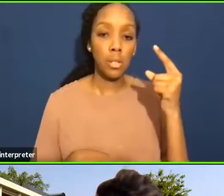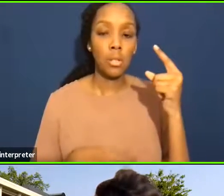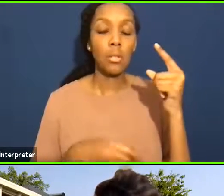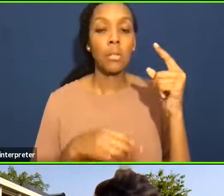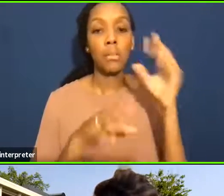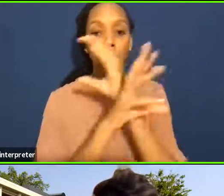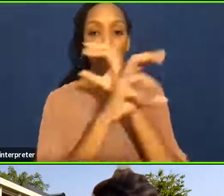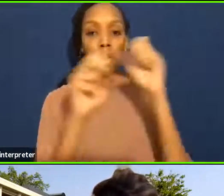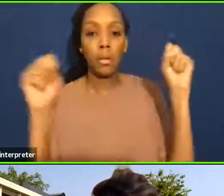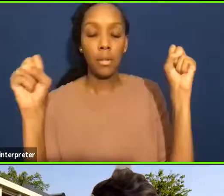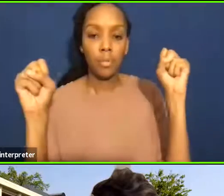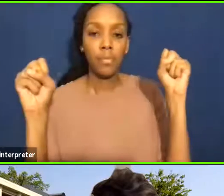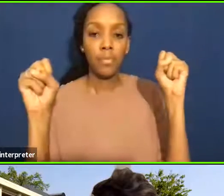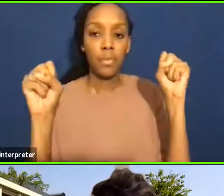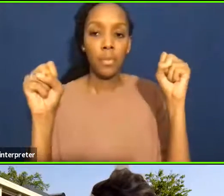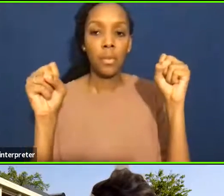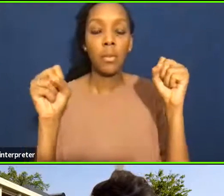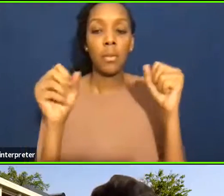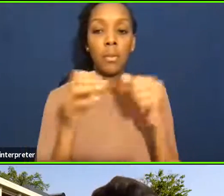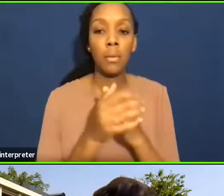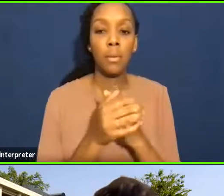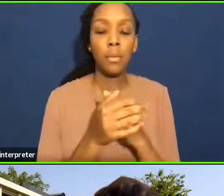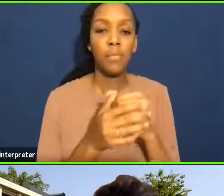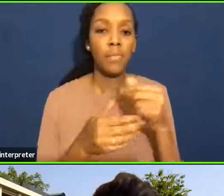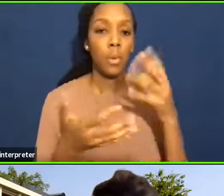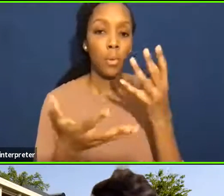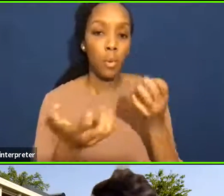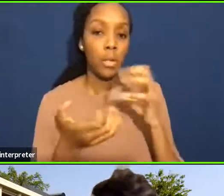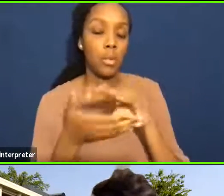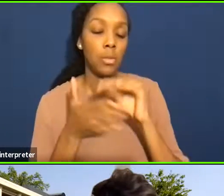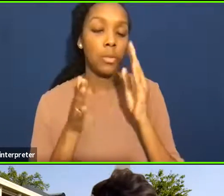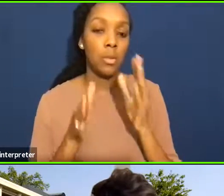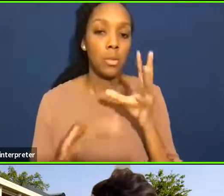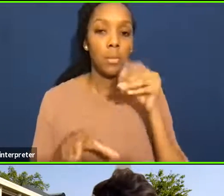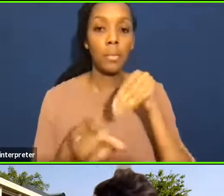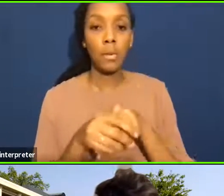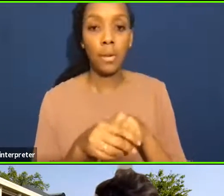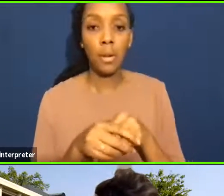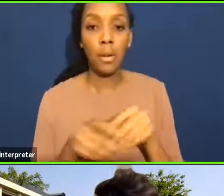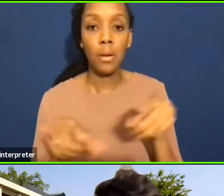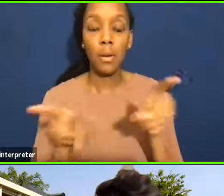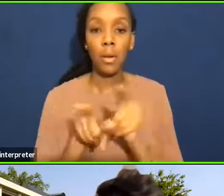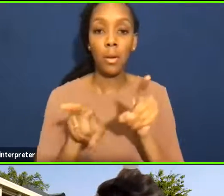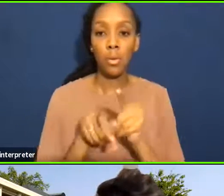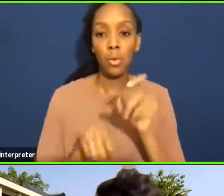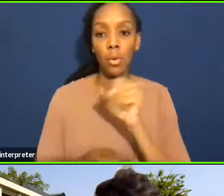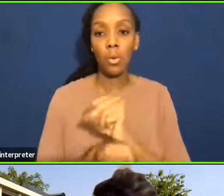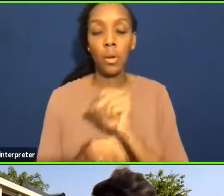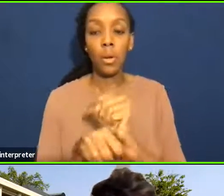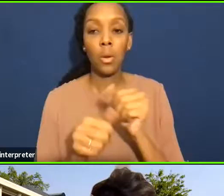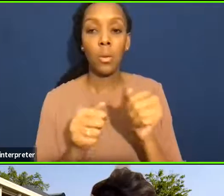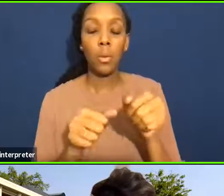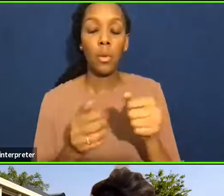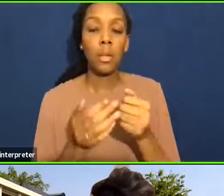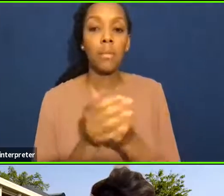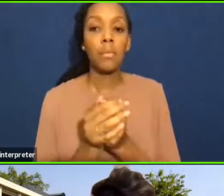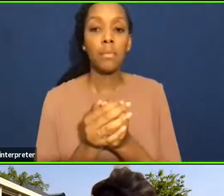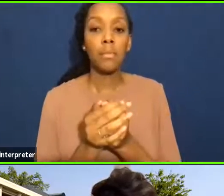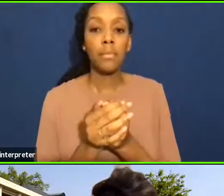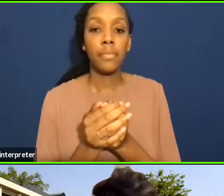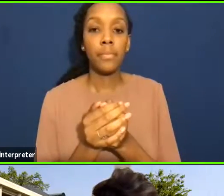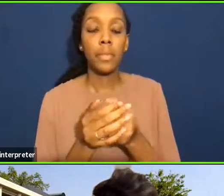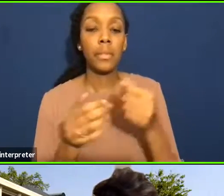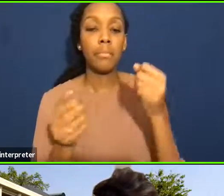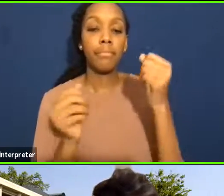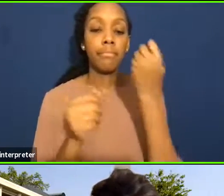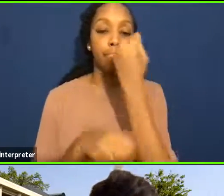to participate in. I've also been working on getting the petition ready. So you should